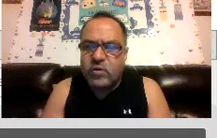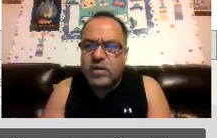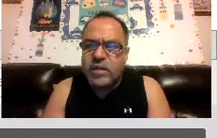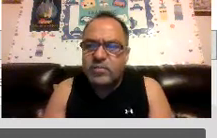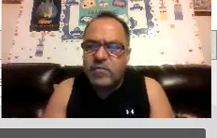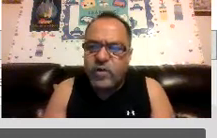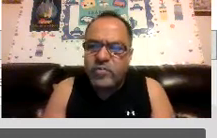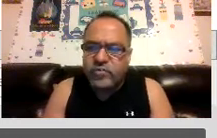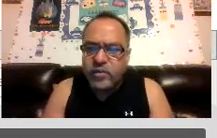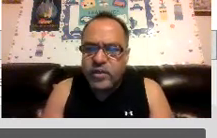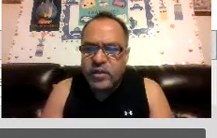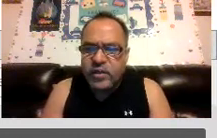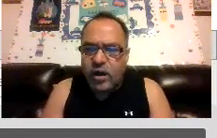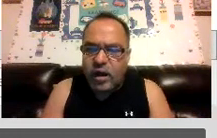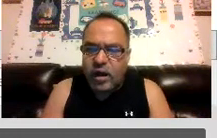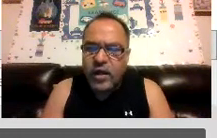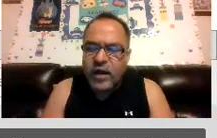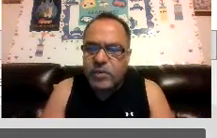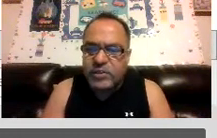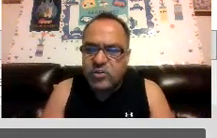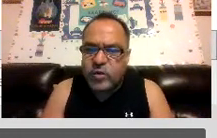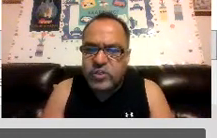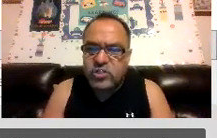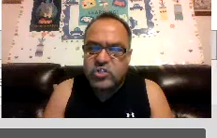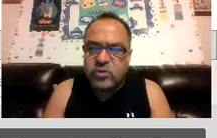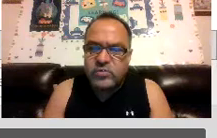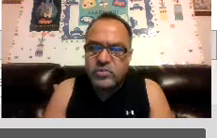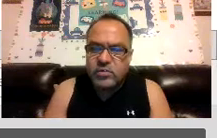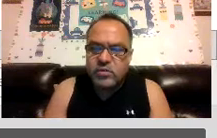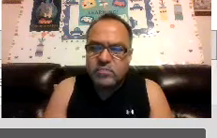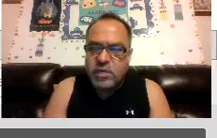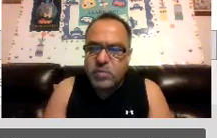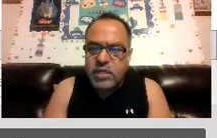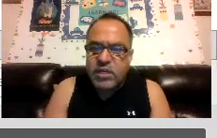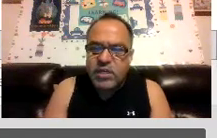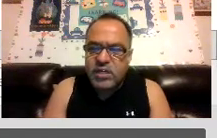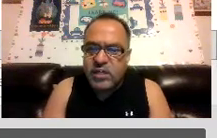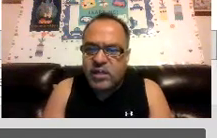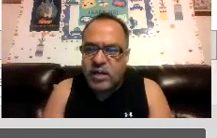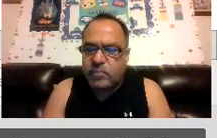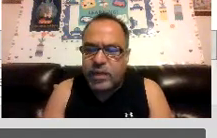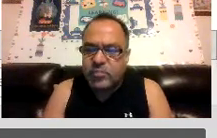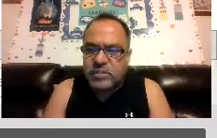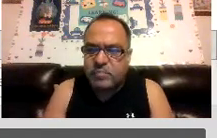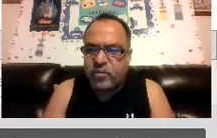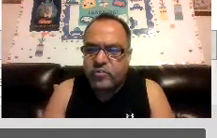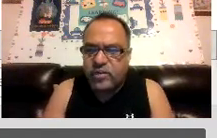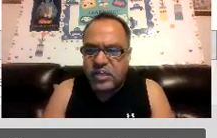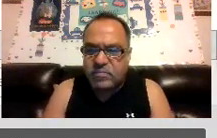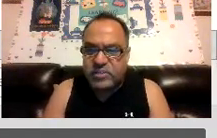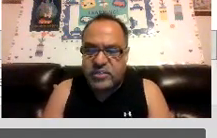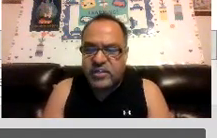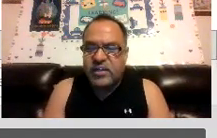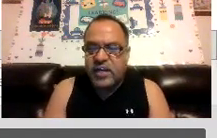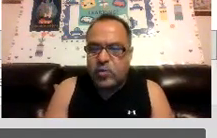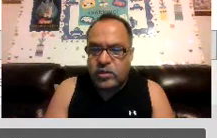If only they could be friends. Ah, I bet these are wishing stones. Maybe. Now I'm just hypothesizing.